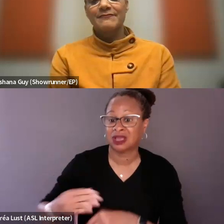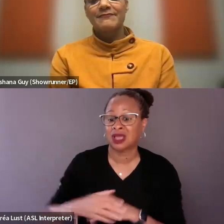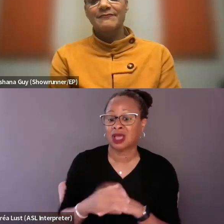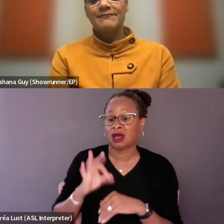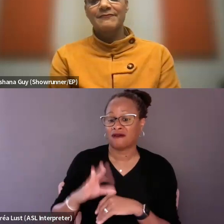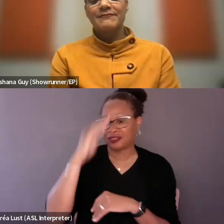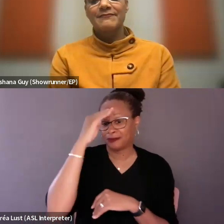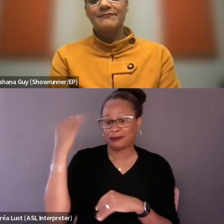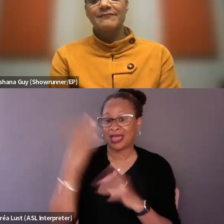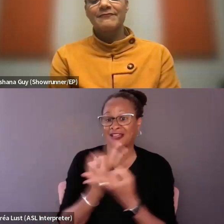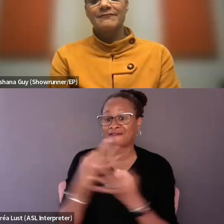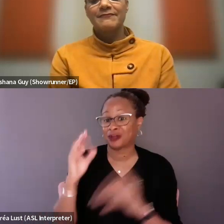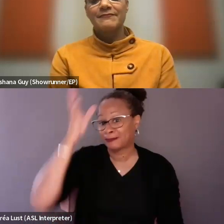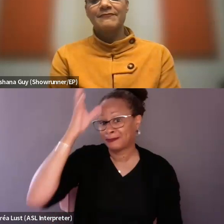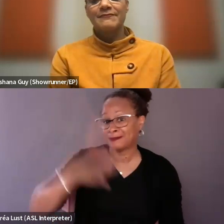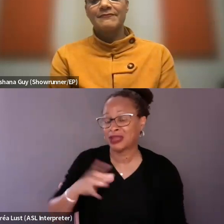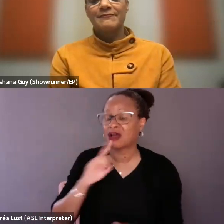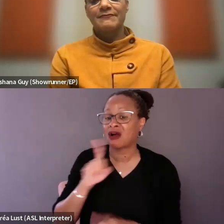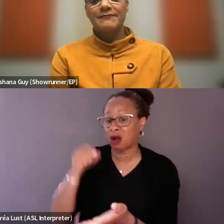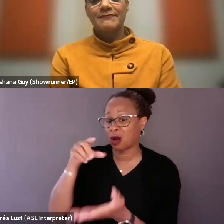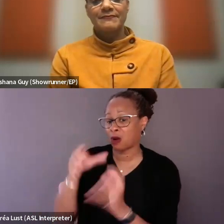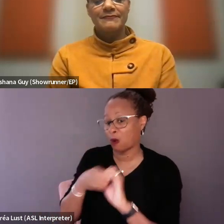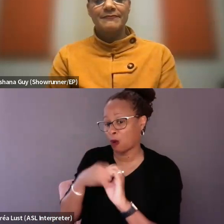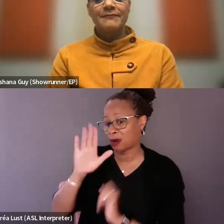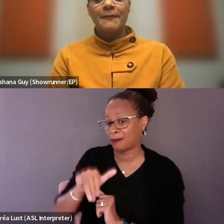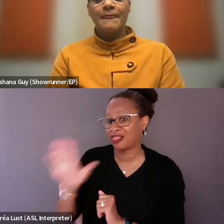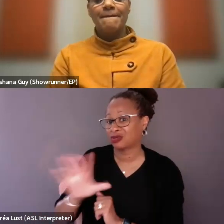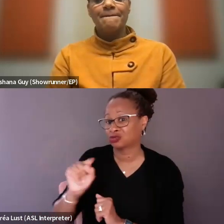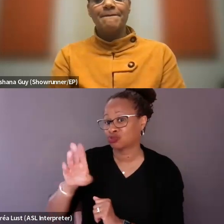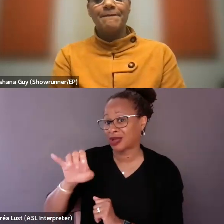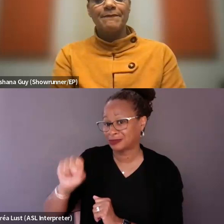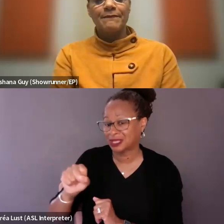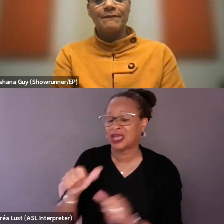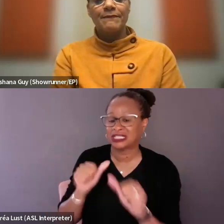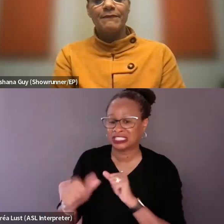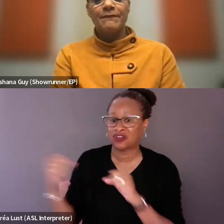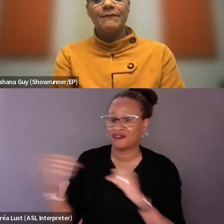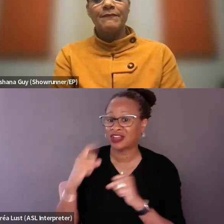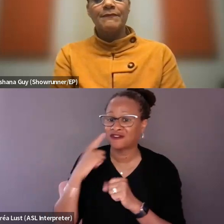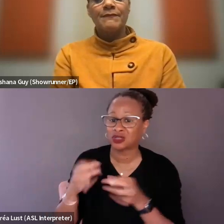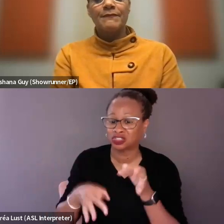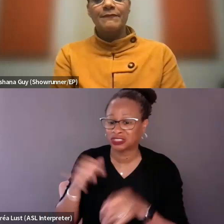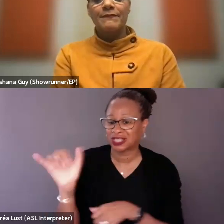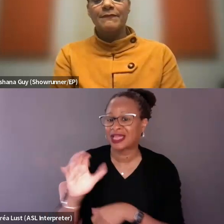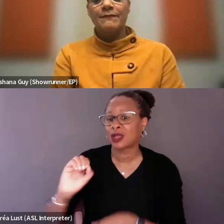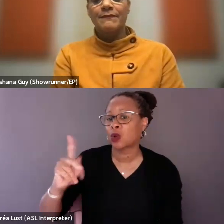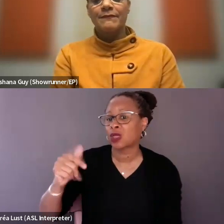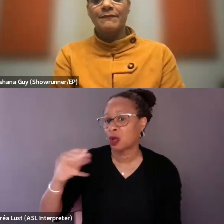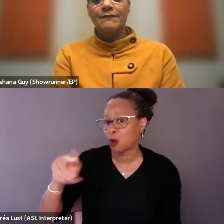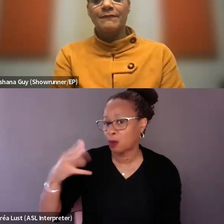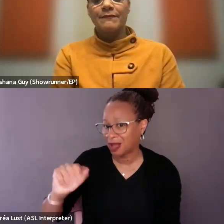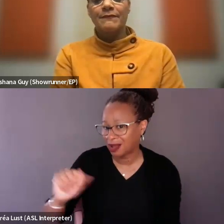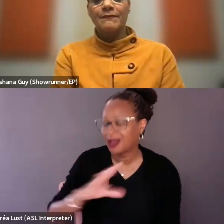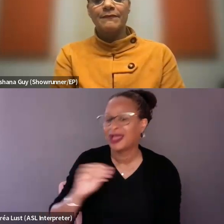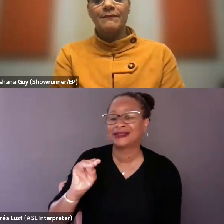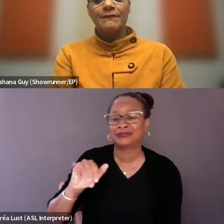Black freedmen who were owned by those tribes, are still fighting for justice in places like Oklahoma and Mississippi